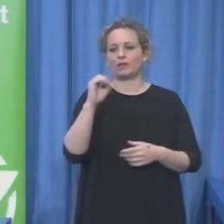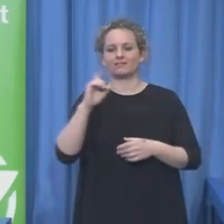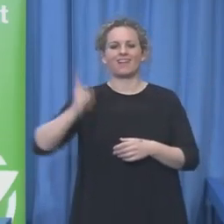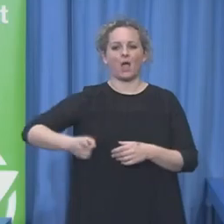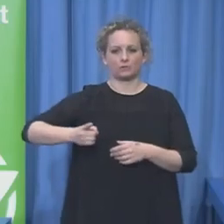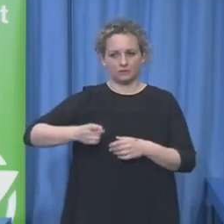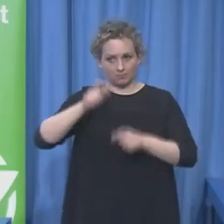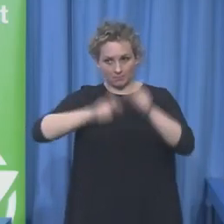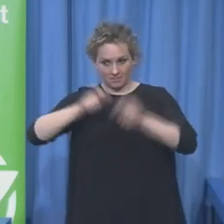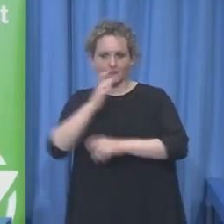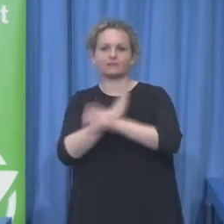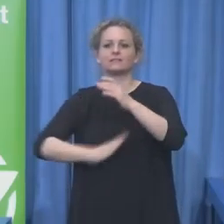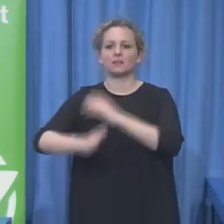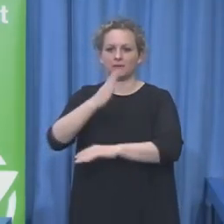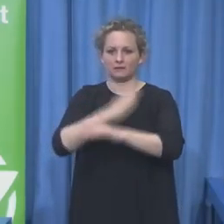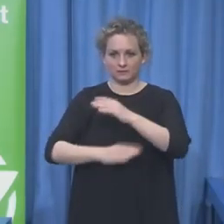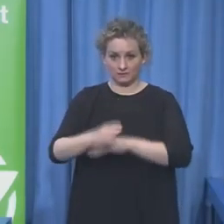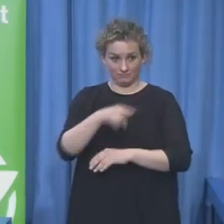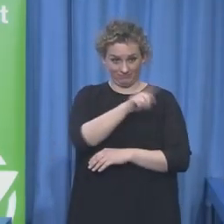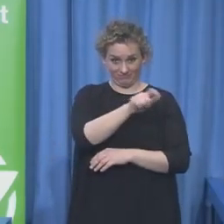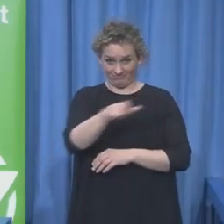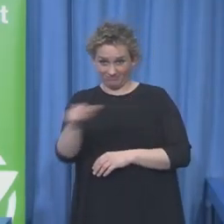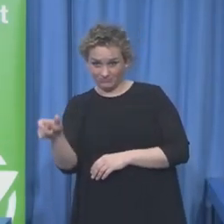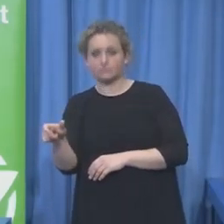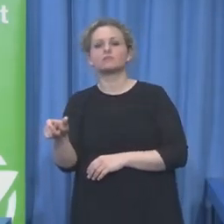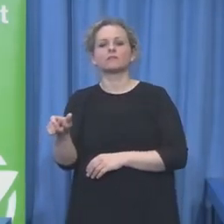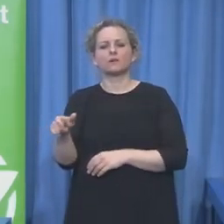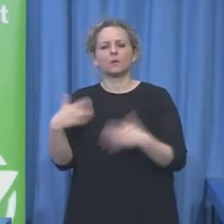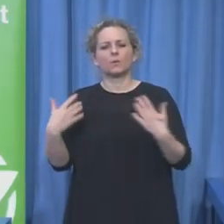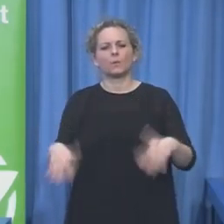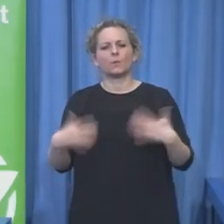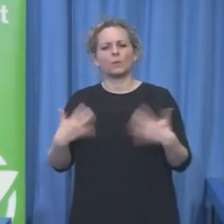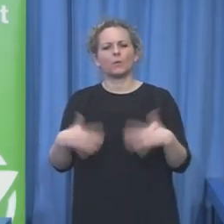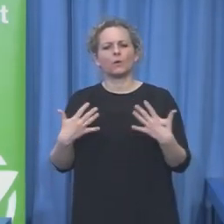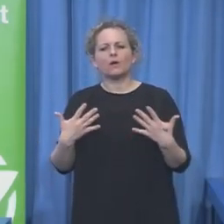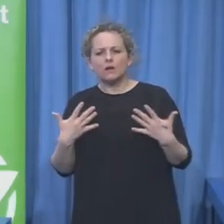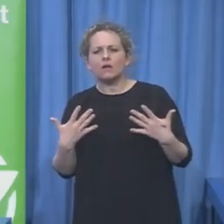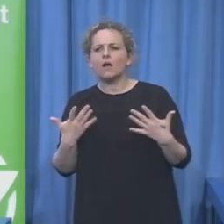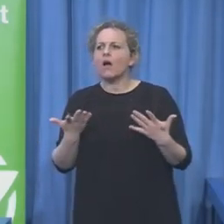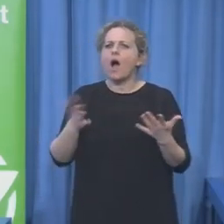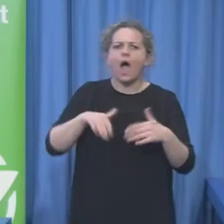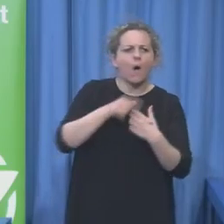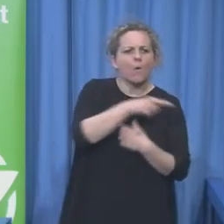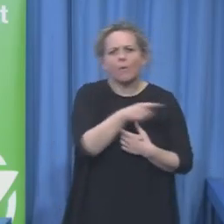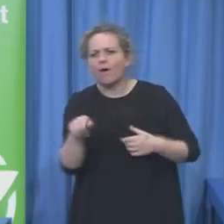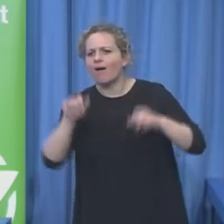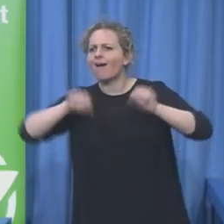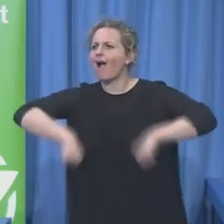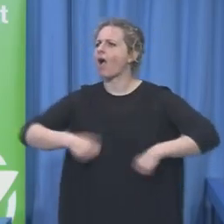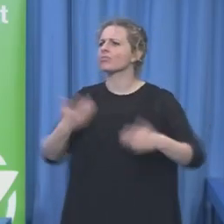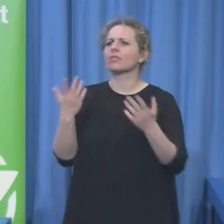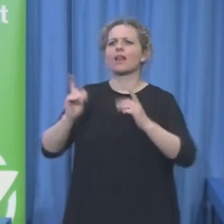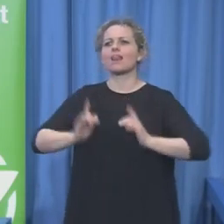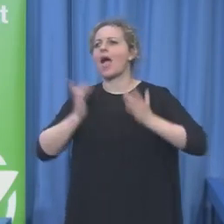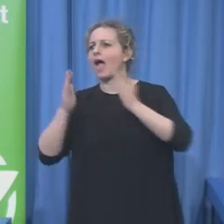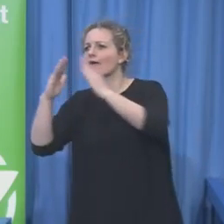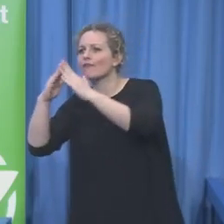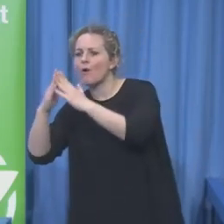create community services, community-based services, and to include these people at the level of community.